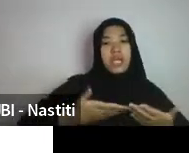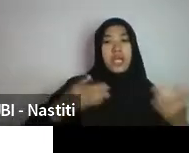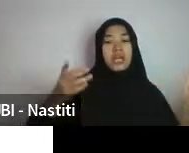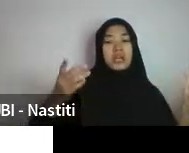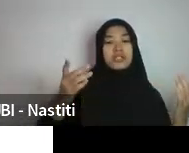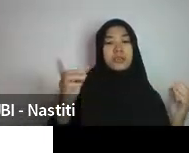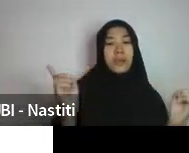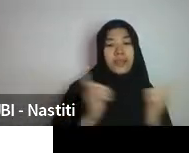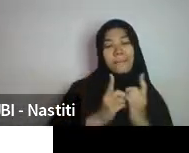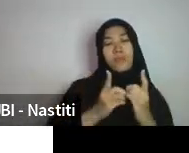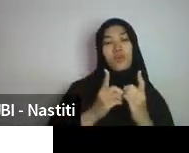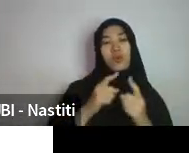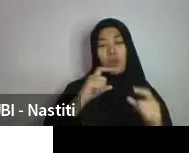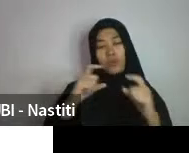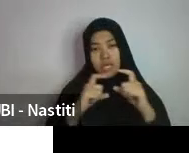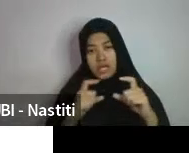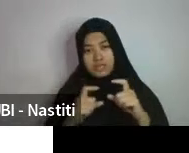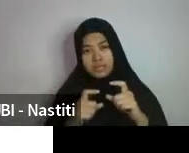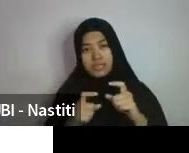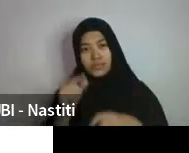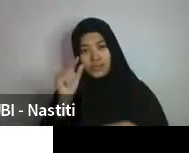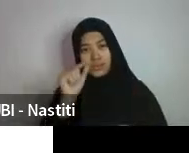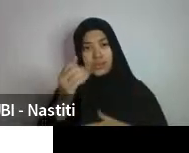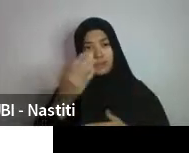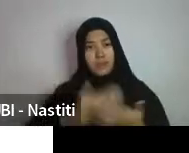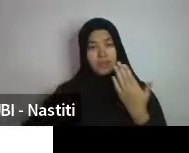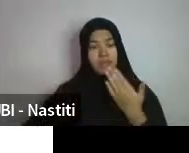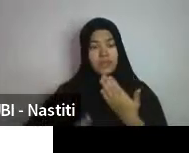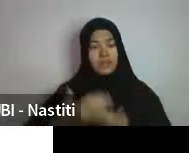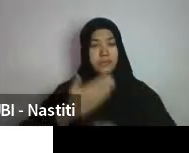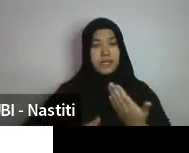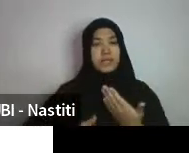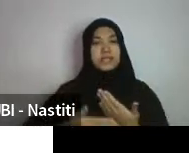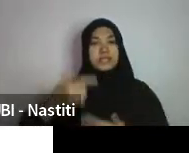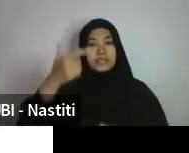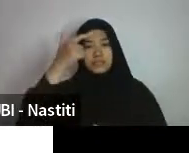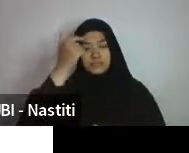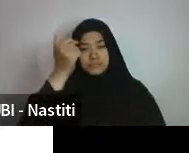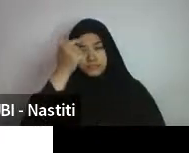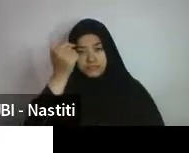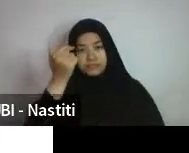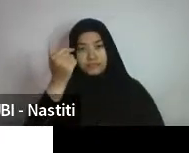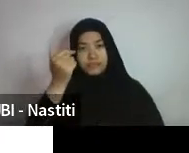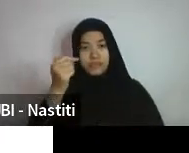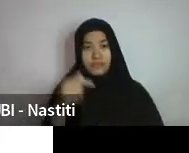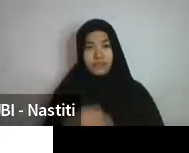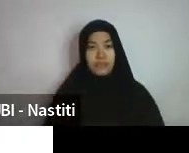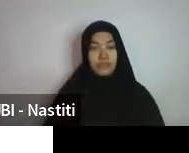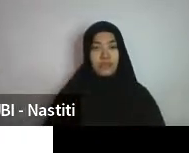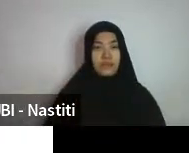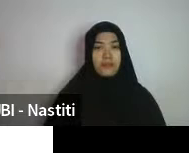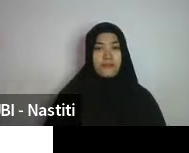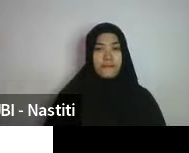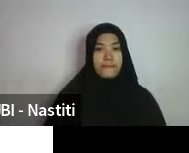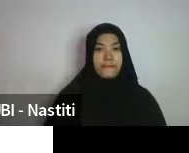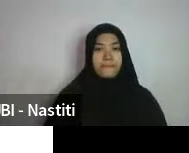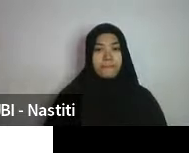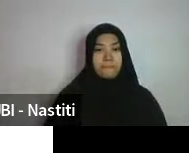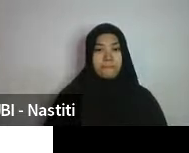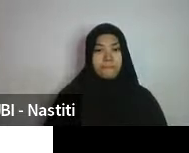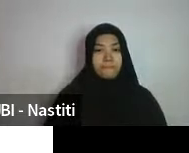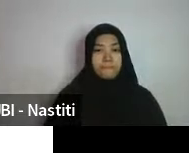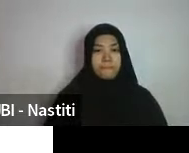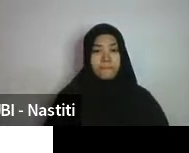scale. And the 3 areas that showed the least confidence amongst the group